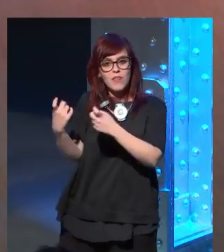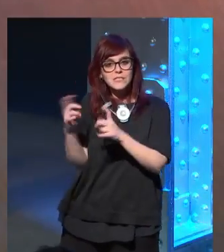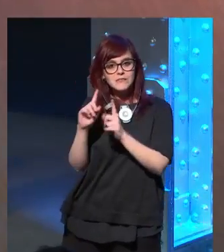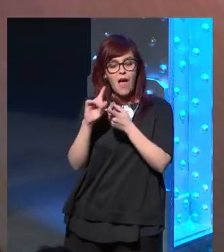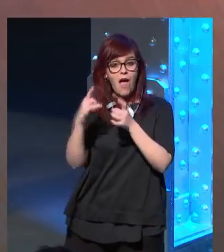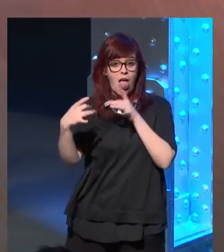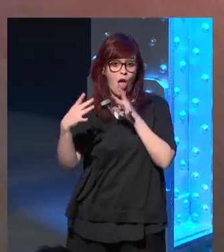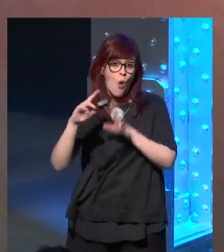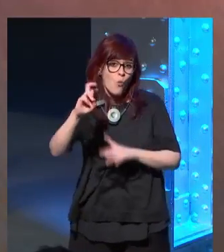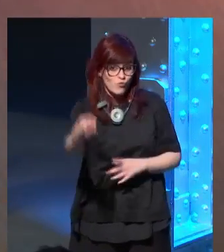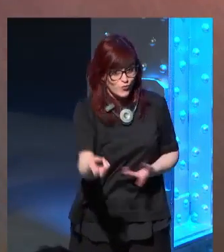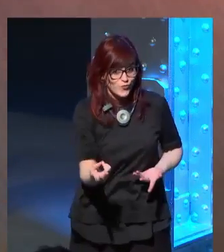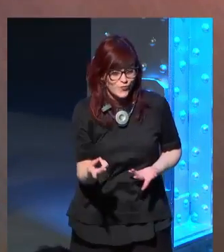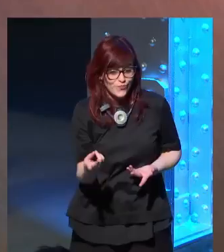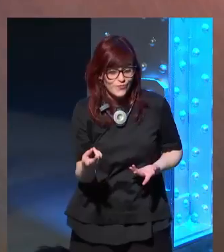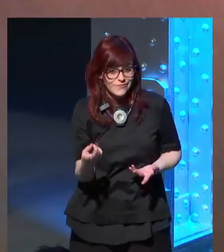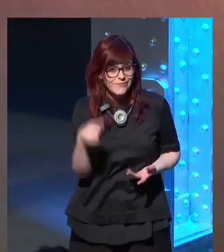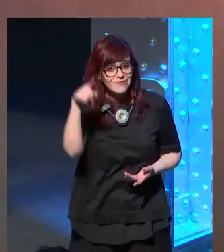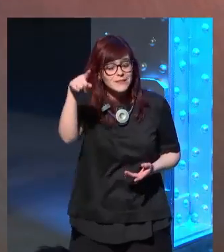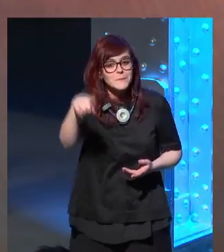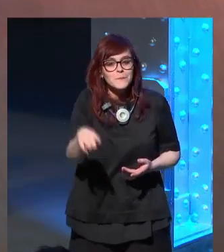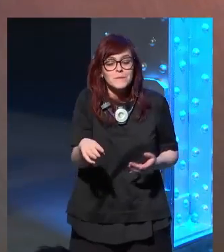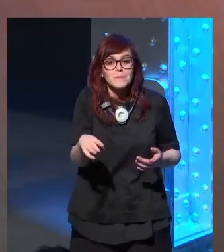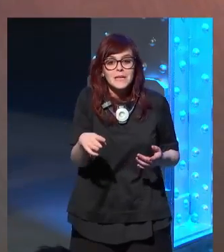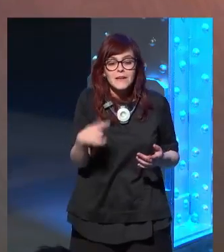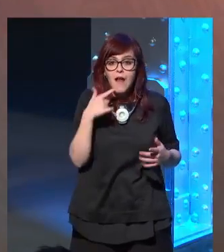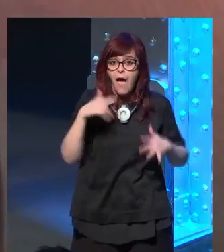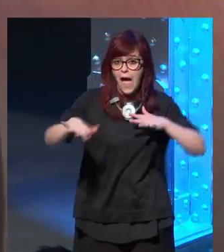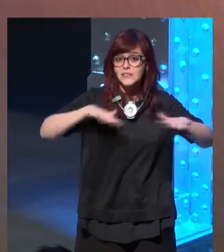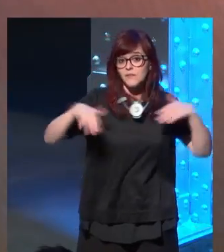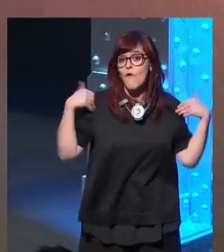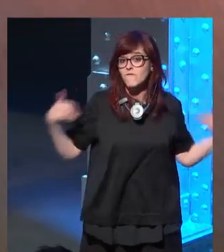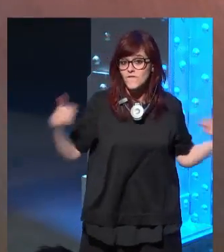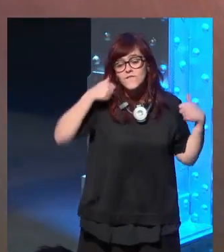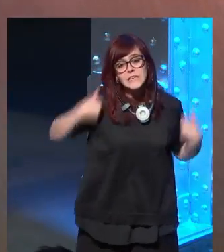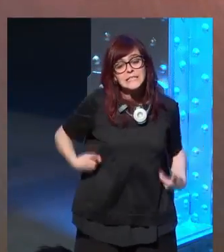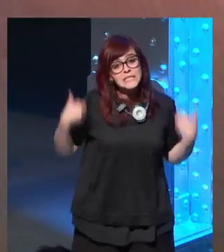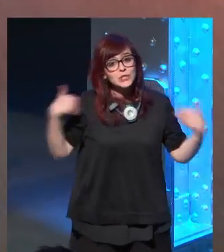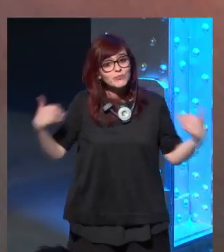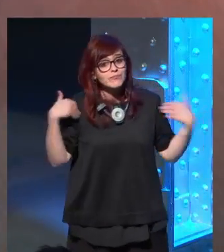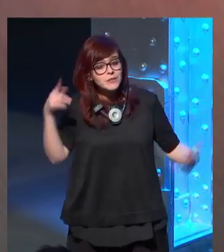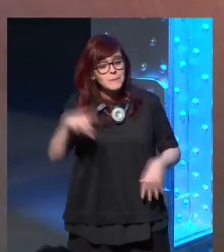also be, physically active, keep learning new things,